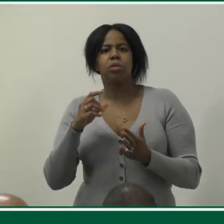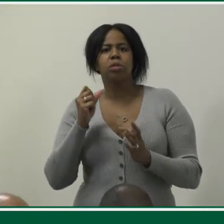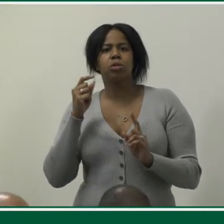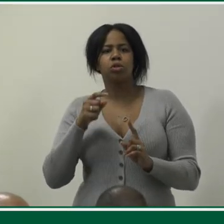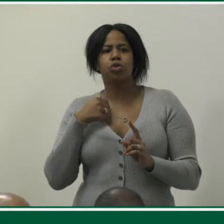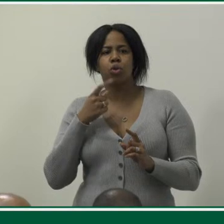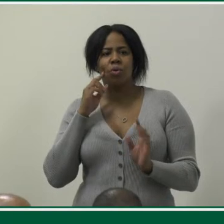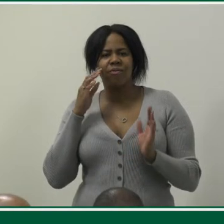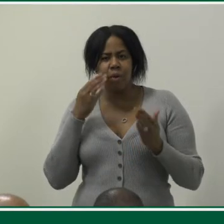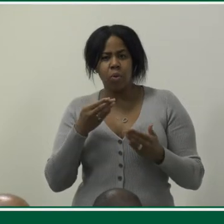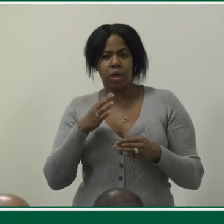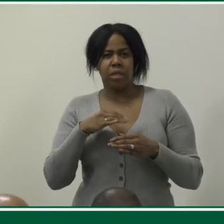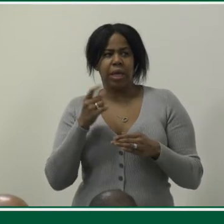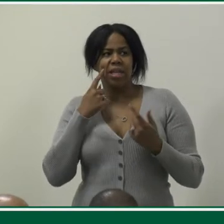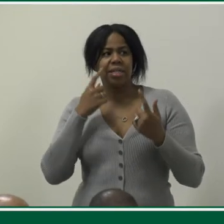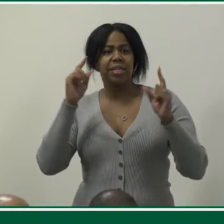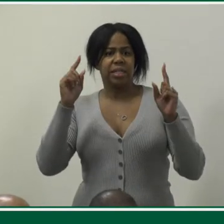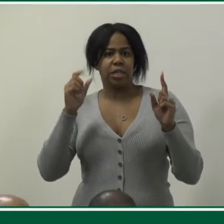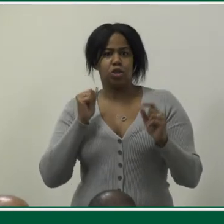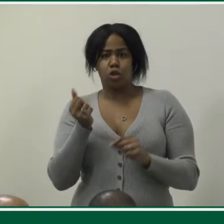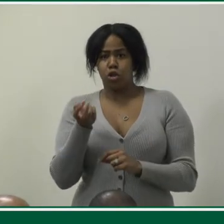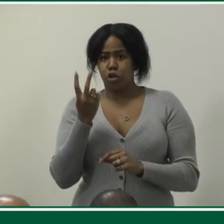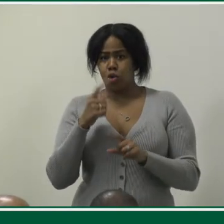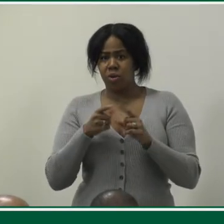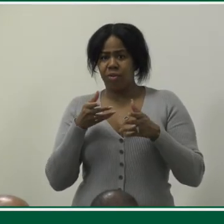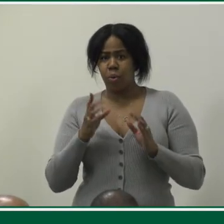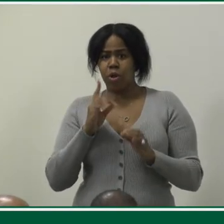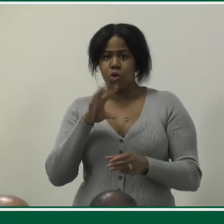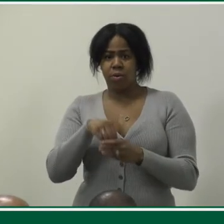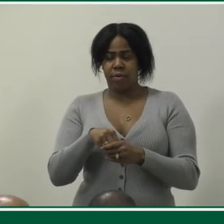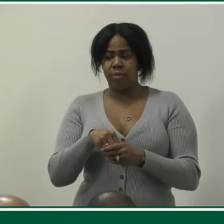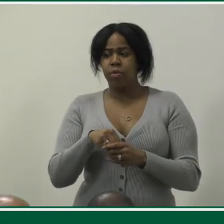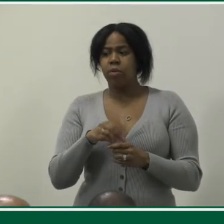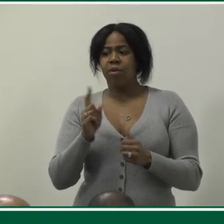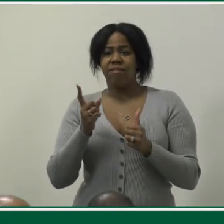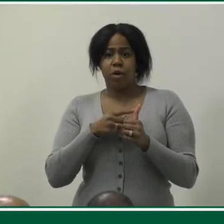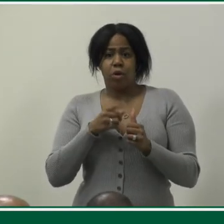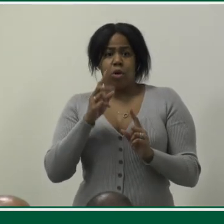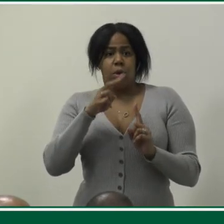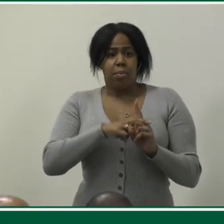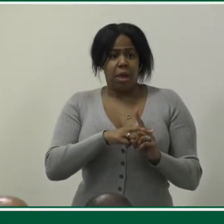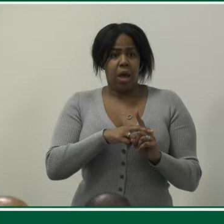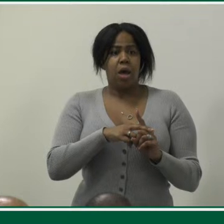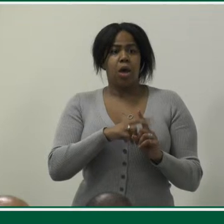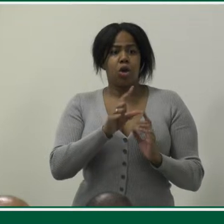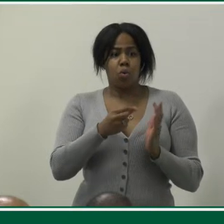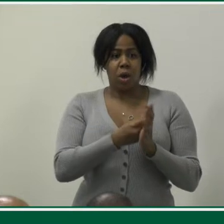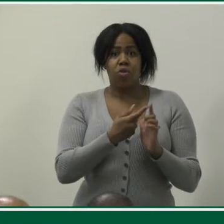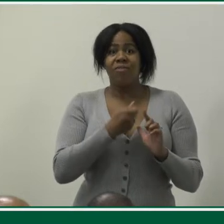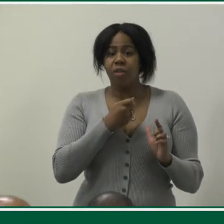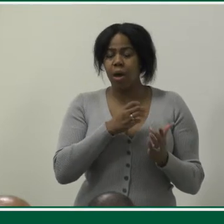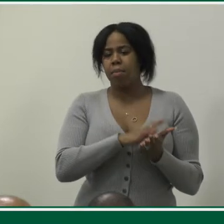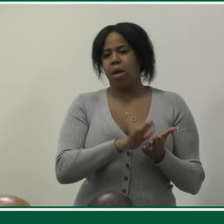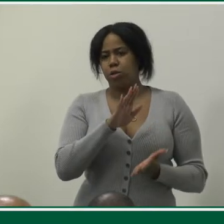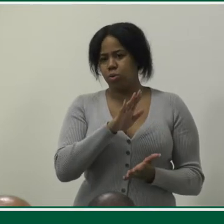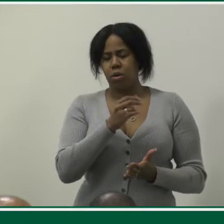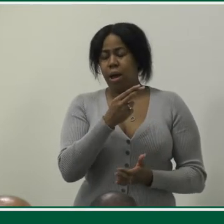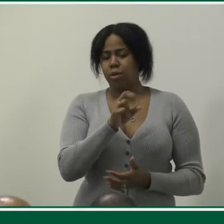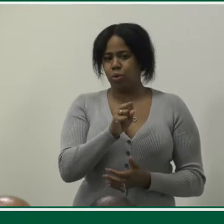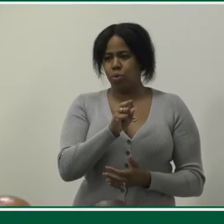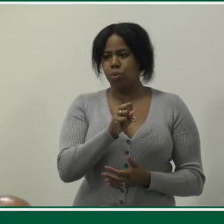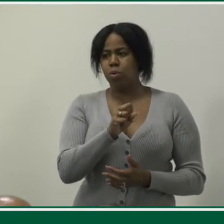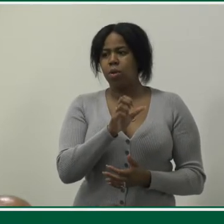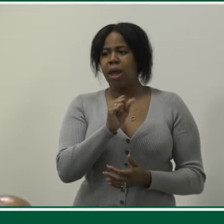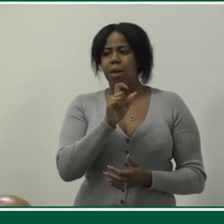focus and succeed. So there's 2 pathways to get in. First pathway is you apply, graduating from high school. And that's